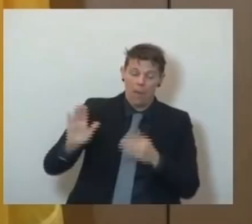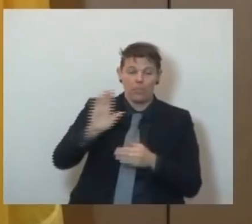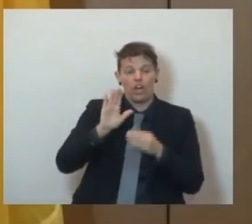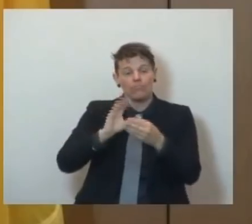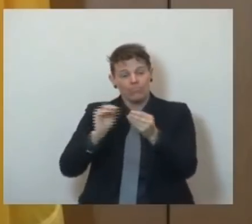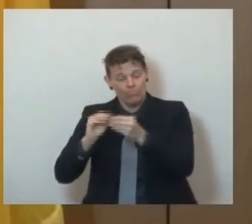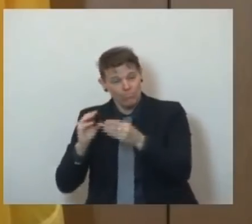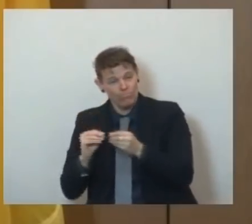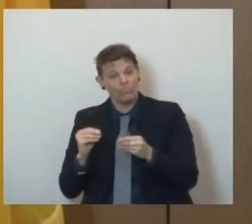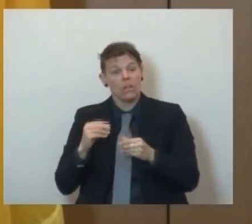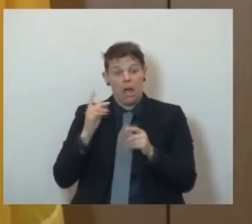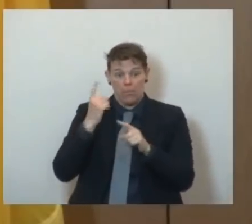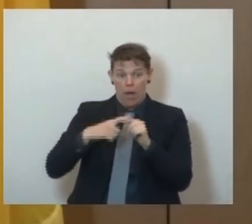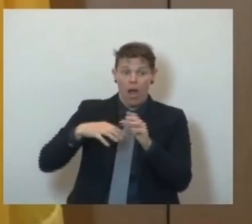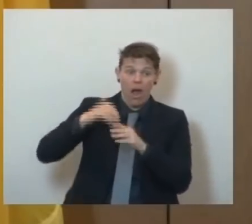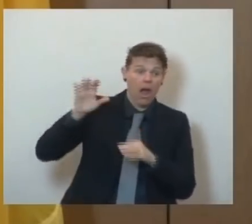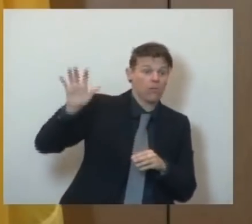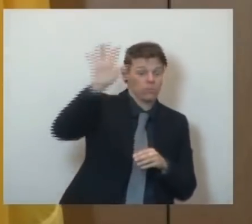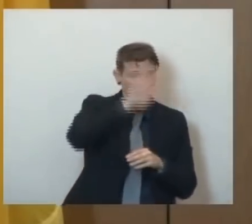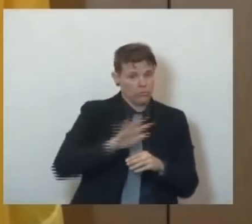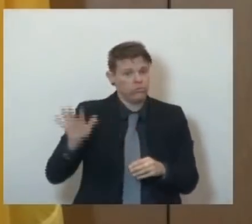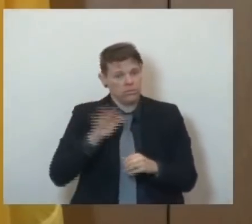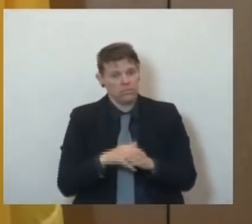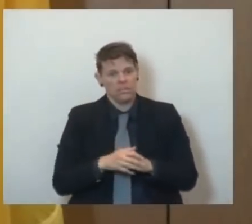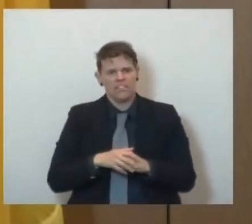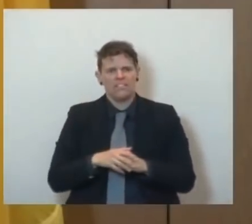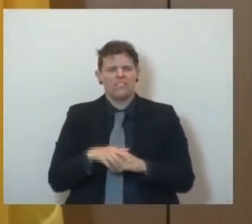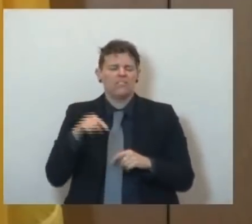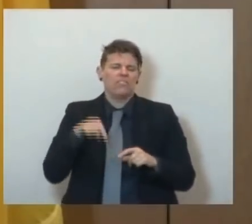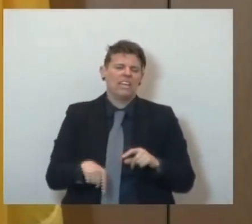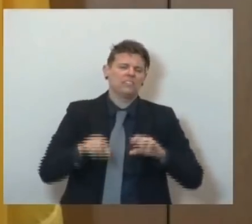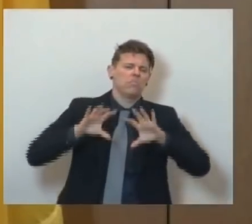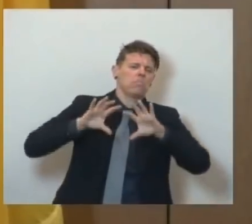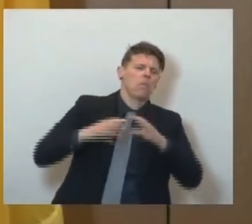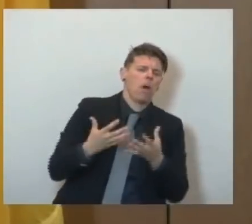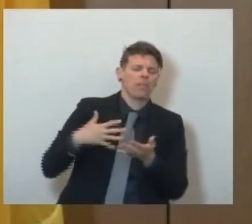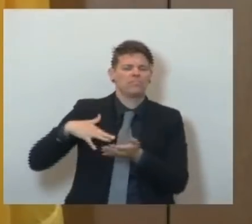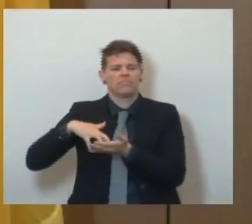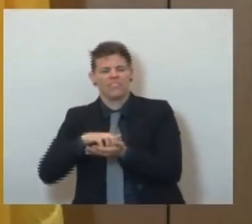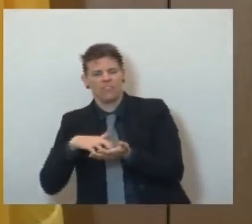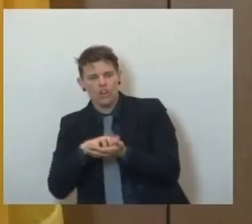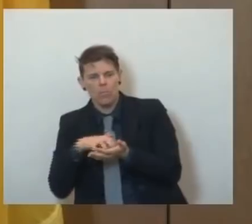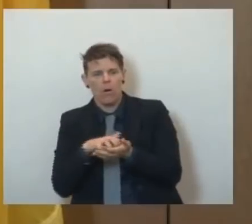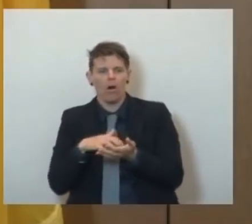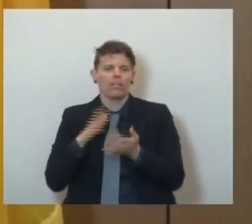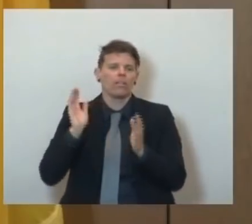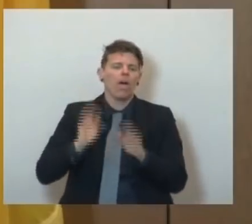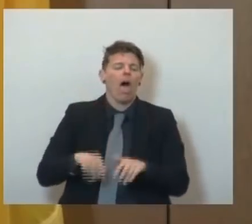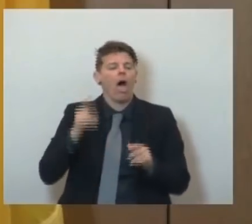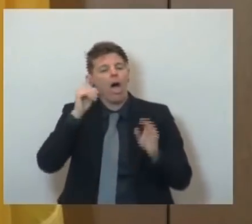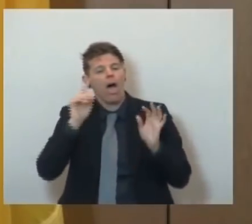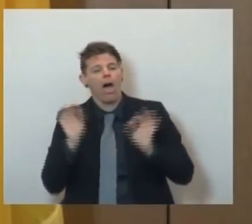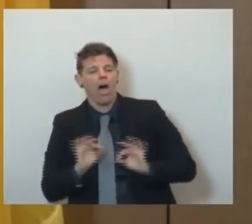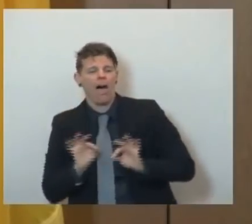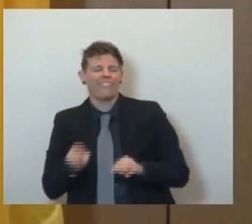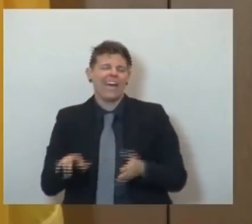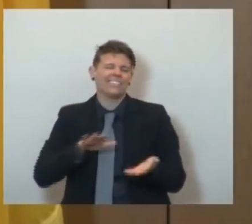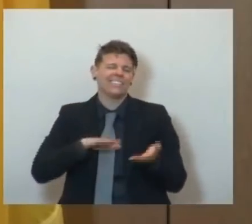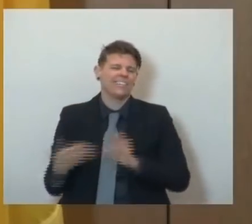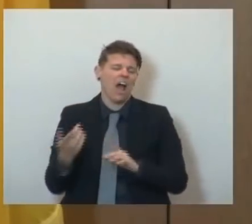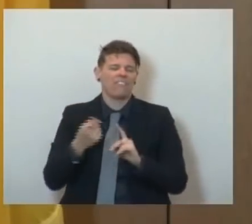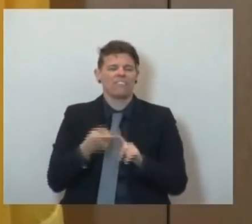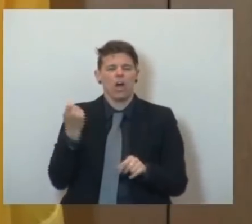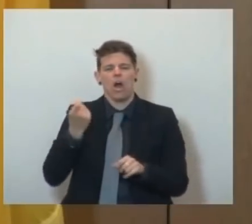the state that this is a population that's vulnerable anyway, that dies from the flu, that dies